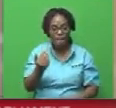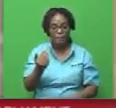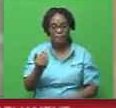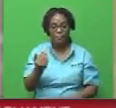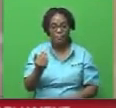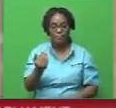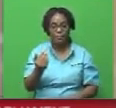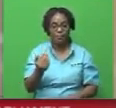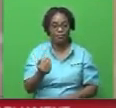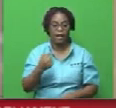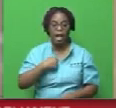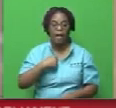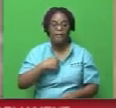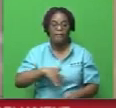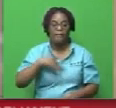a sense of